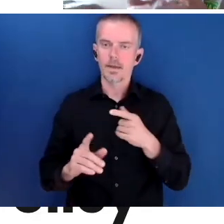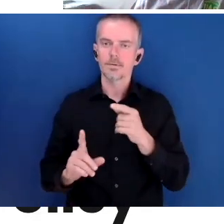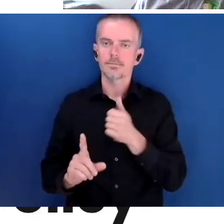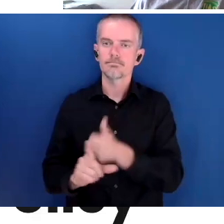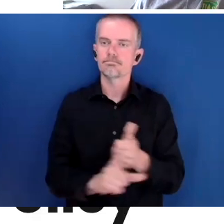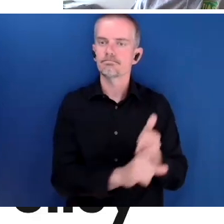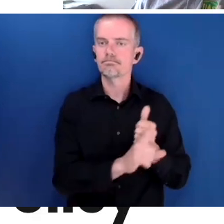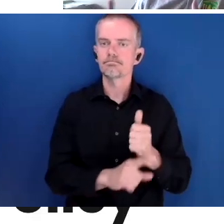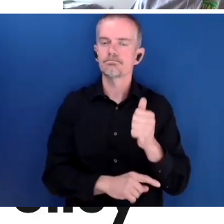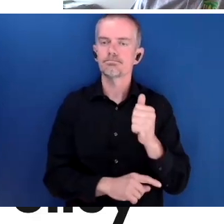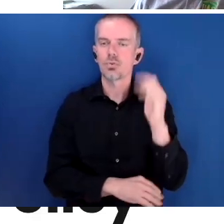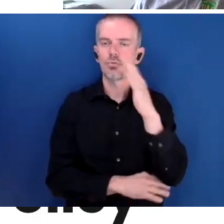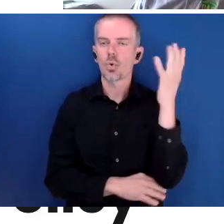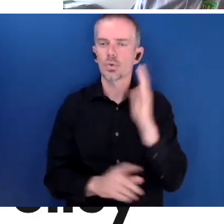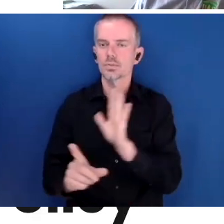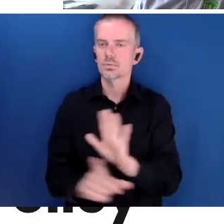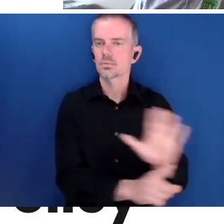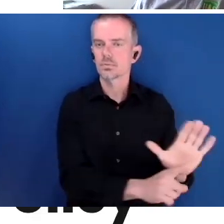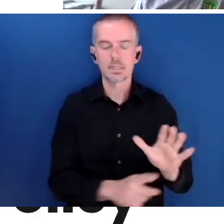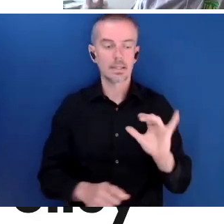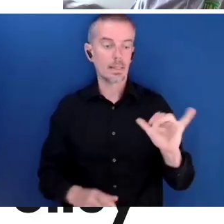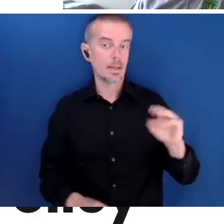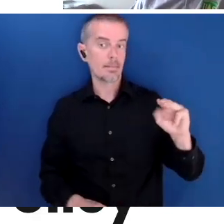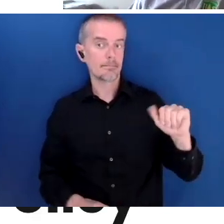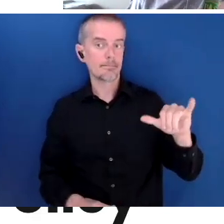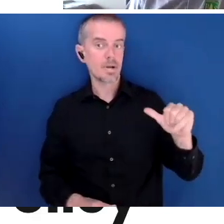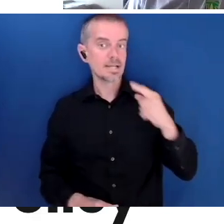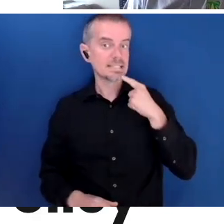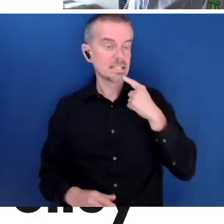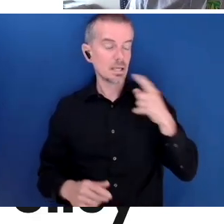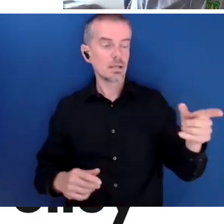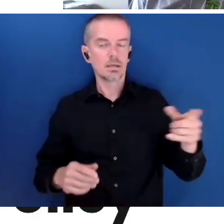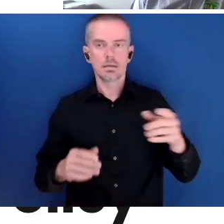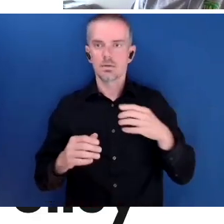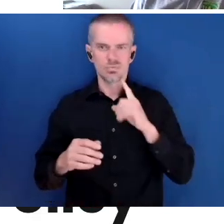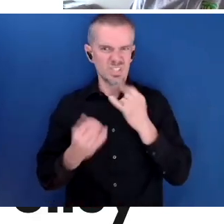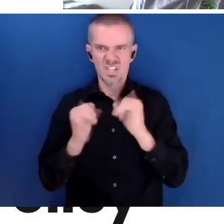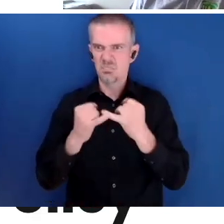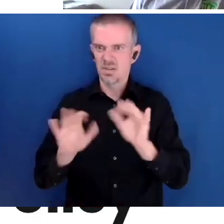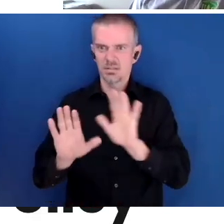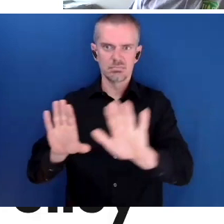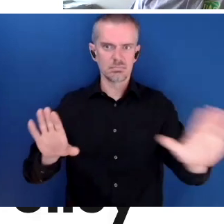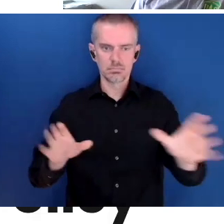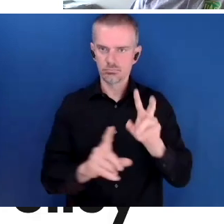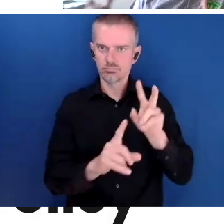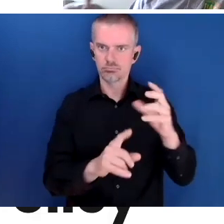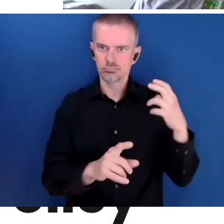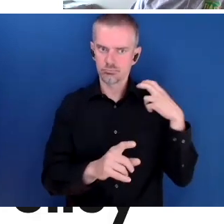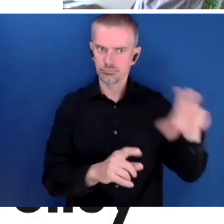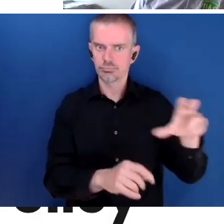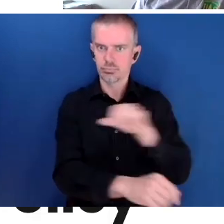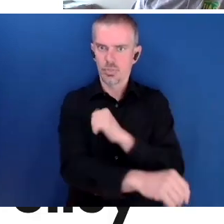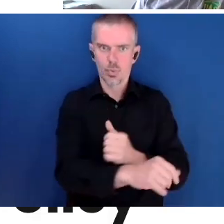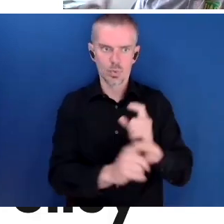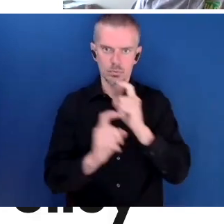said, we decentralize a lot of our work to individual forests and individual forest leaders. And so one